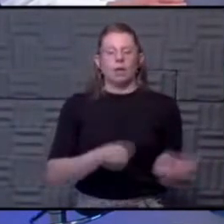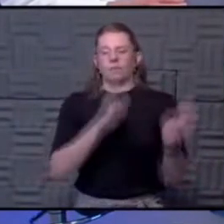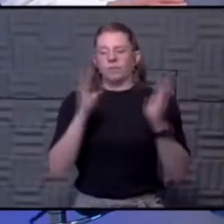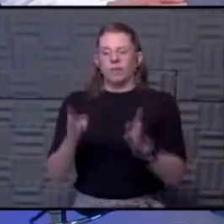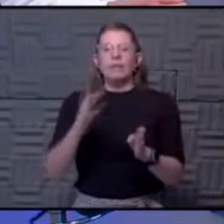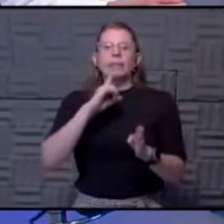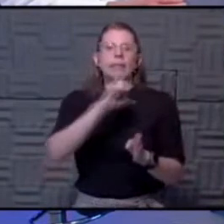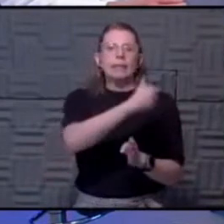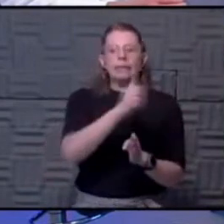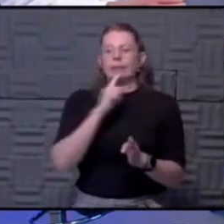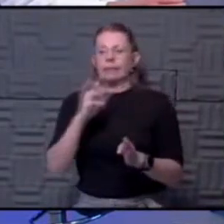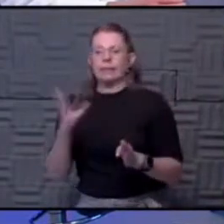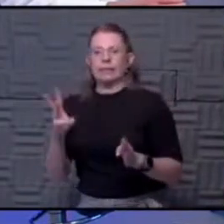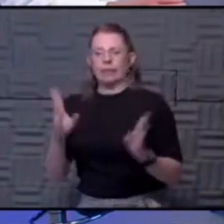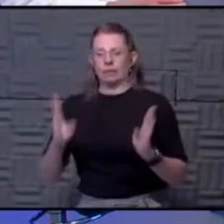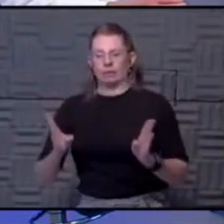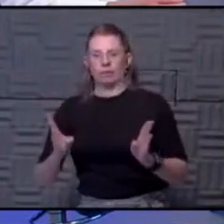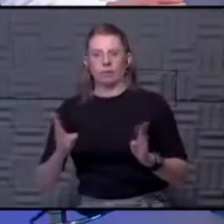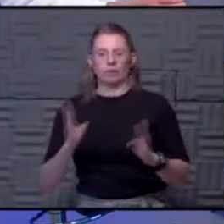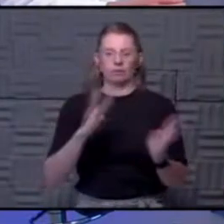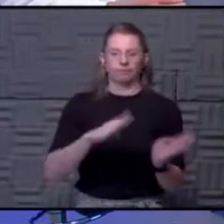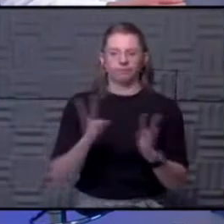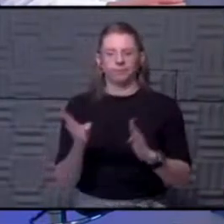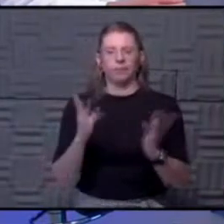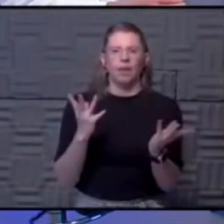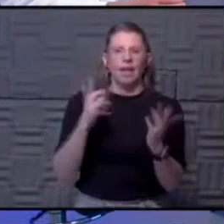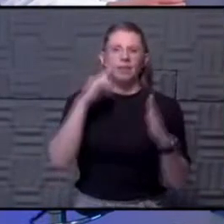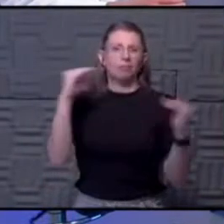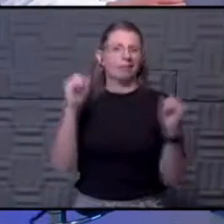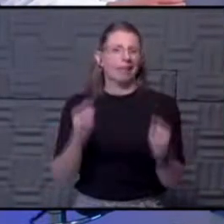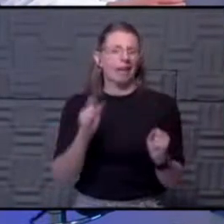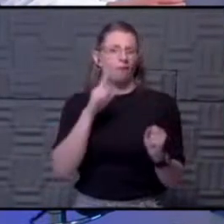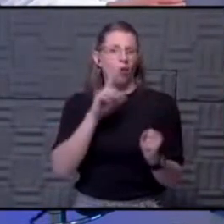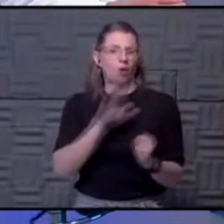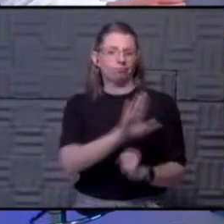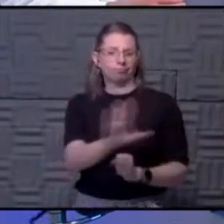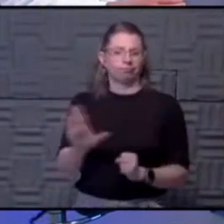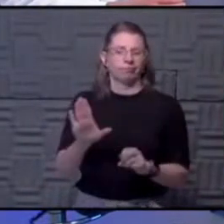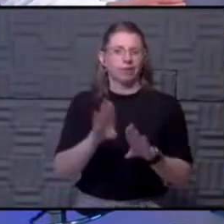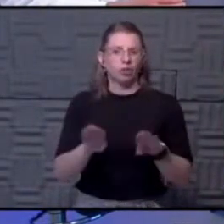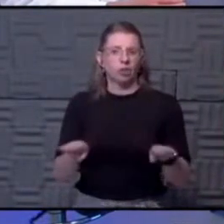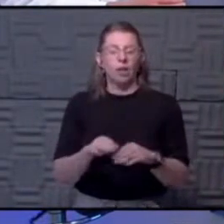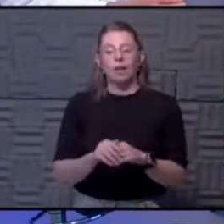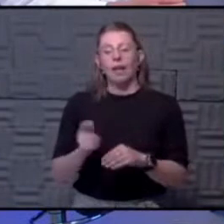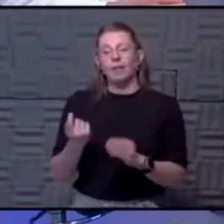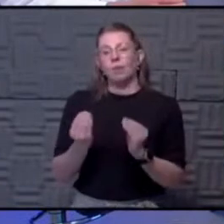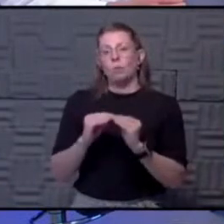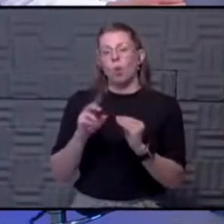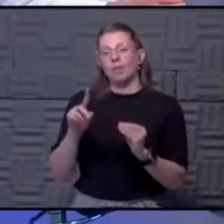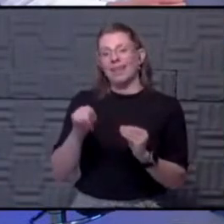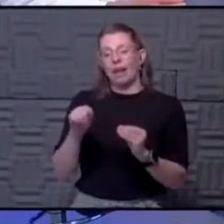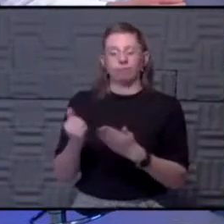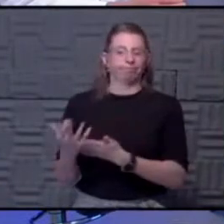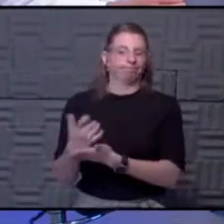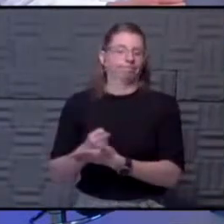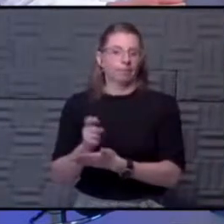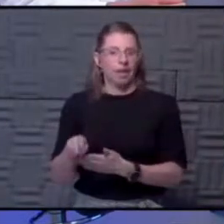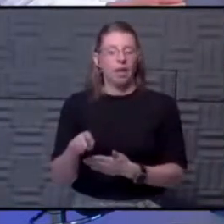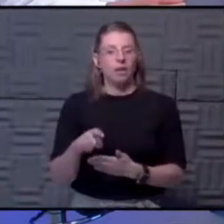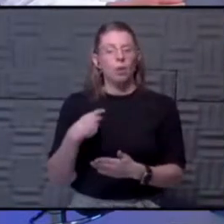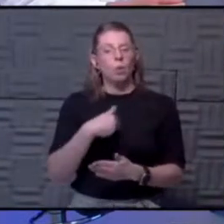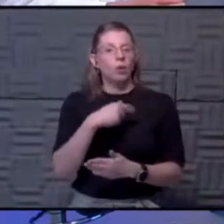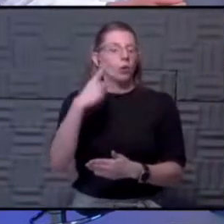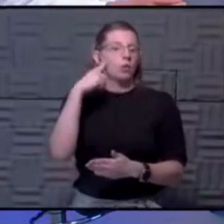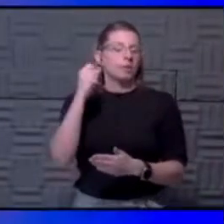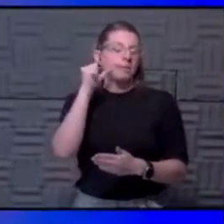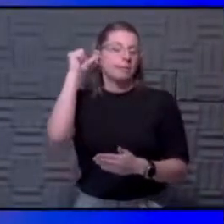16 plus. Can you just tell people what they can expect for their kids? So we got to get a little more data around that, guys. Yeah. We do. What we heard yesterday